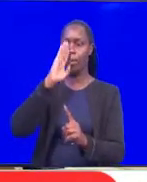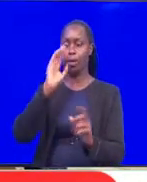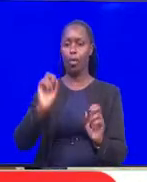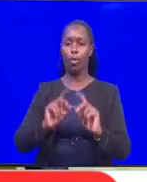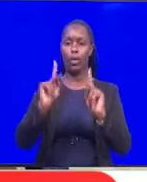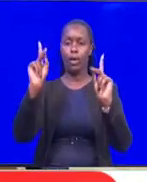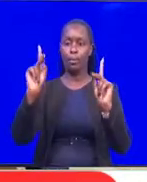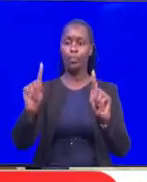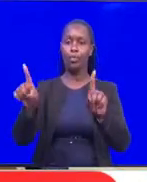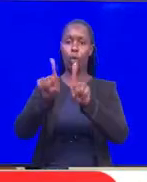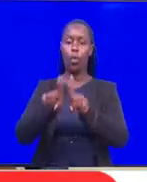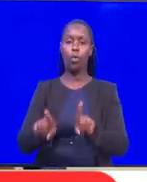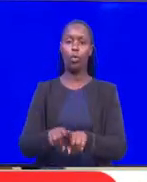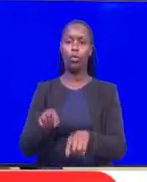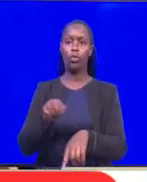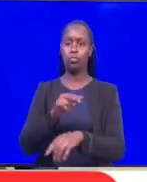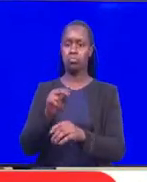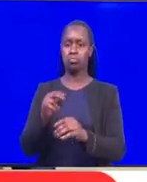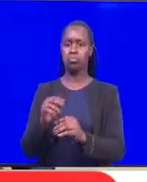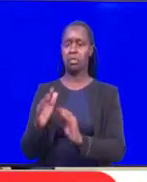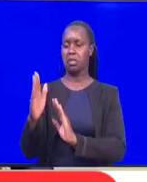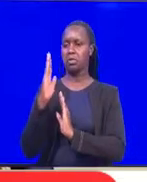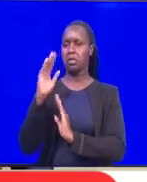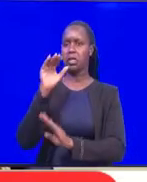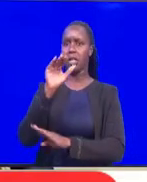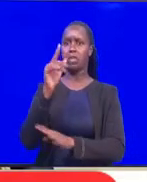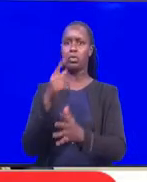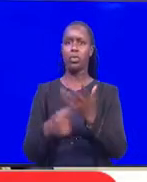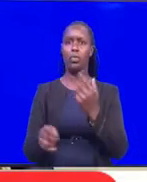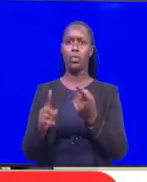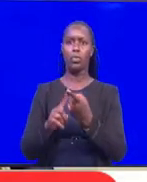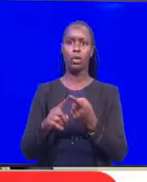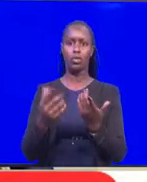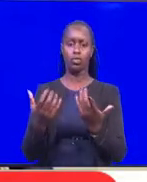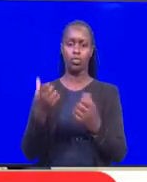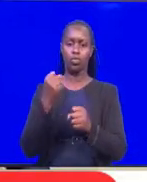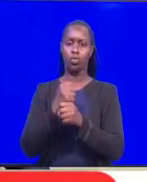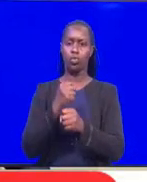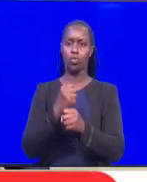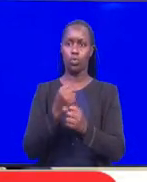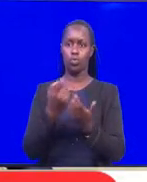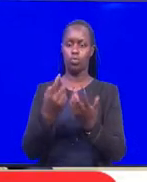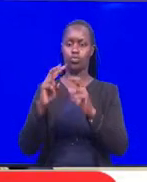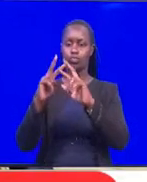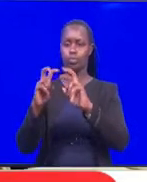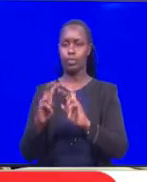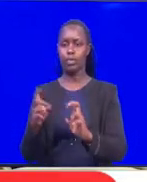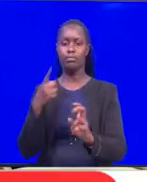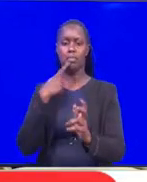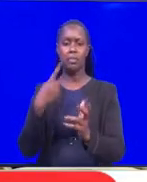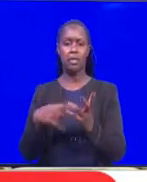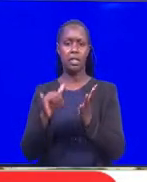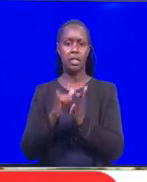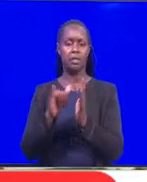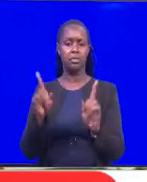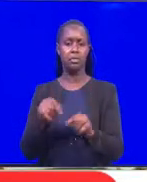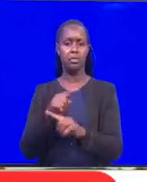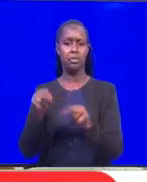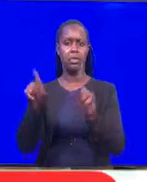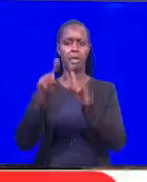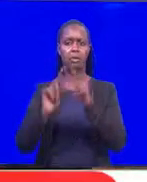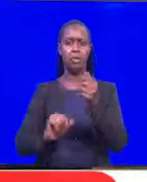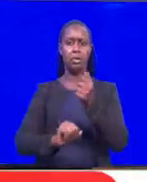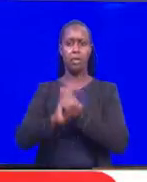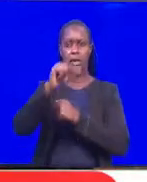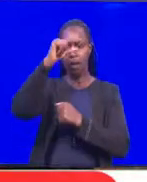urged national security agencies to take decisive action against what they describe as village militias allegedly supported by governors